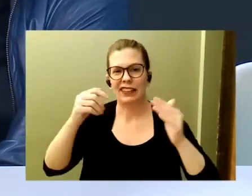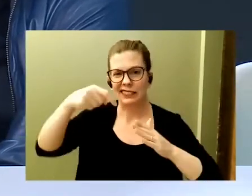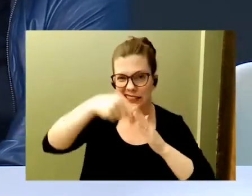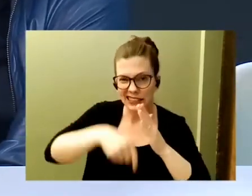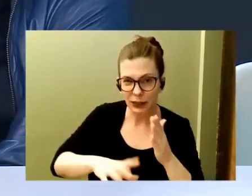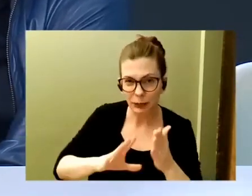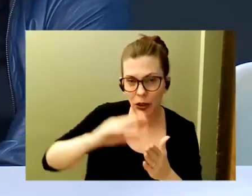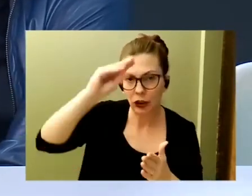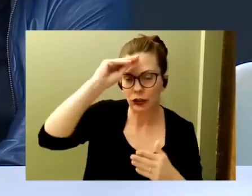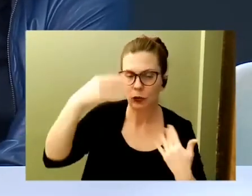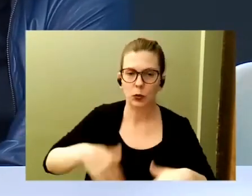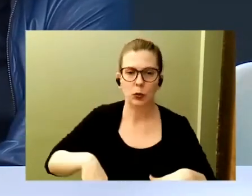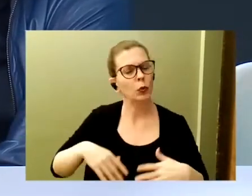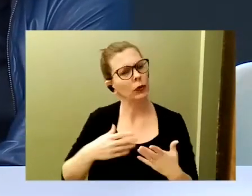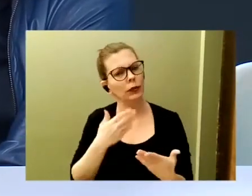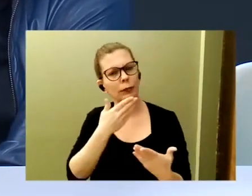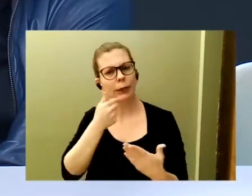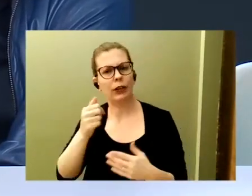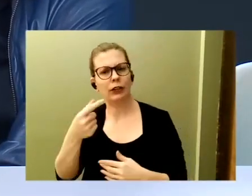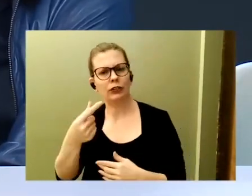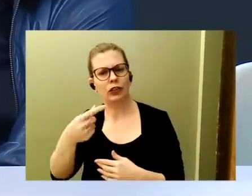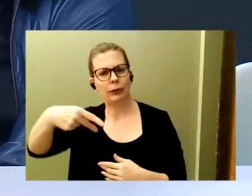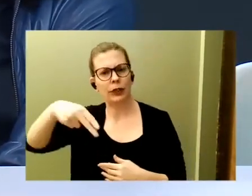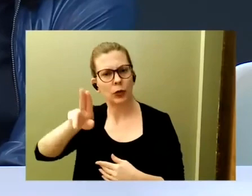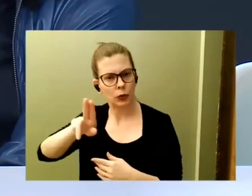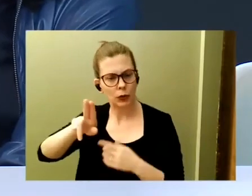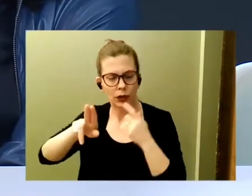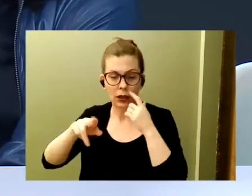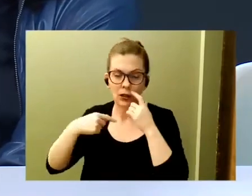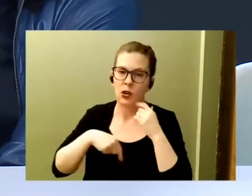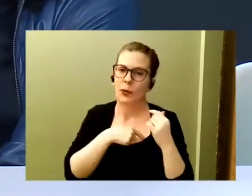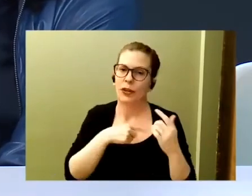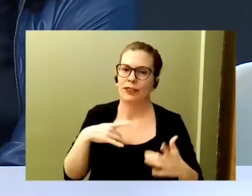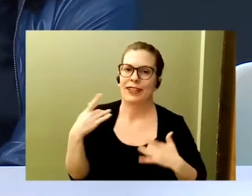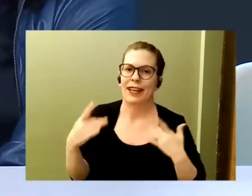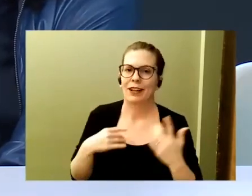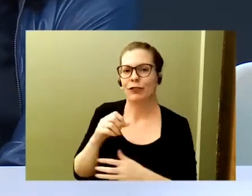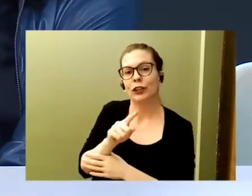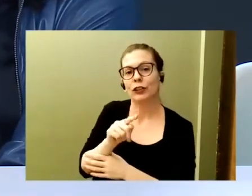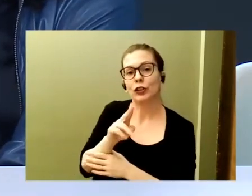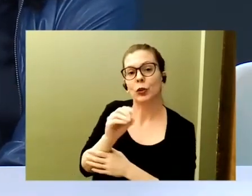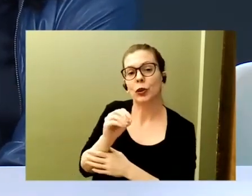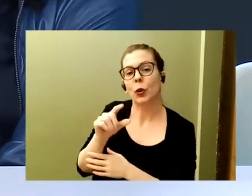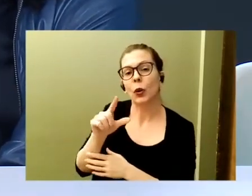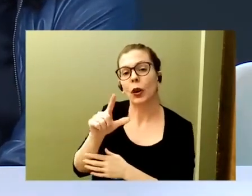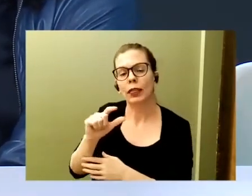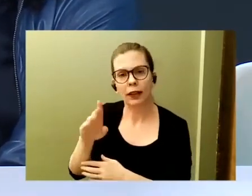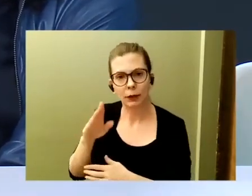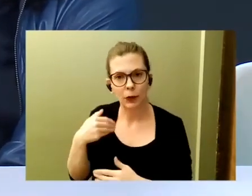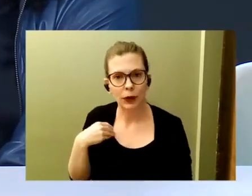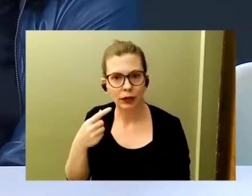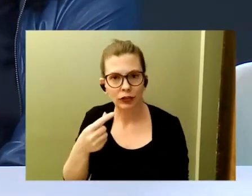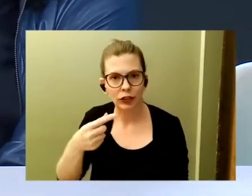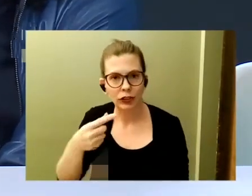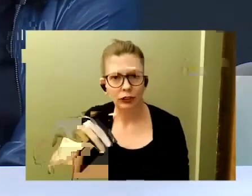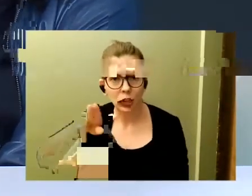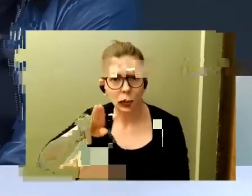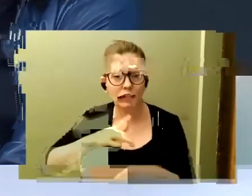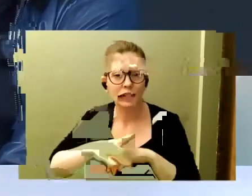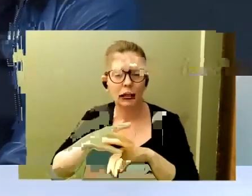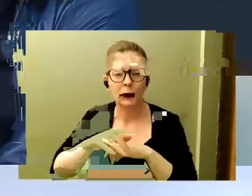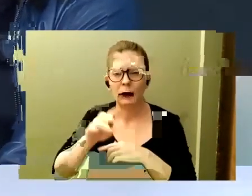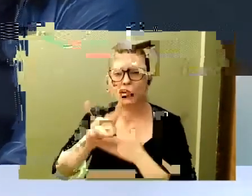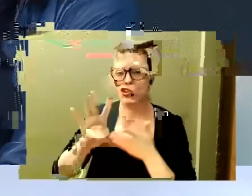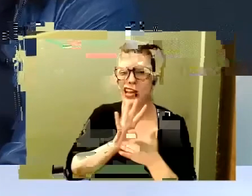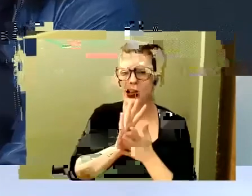use a GPU. And so what we're excited in Studio Lab is to have GPUs available for 4-hour sessions. So you've got 4